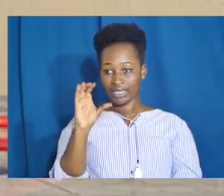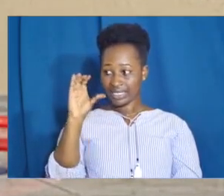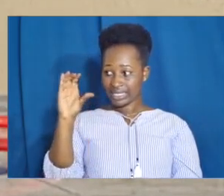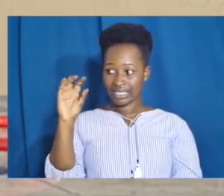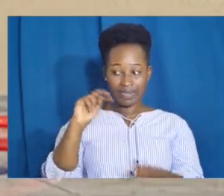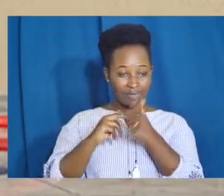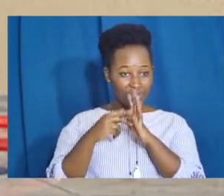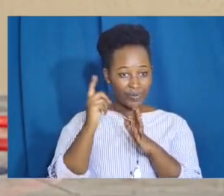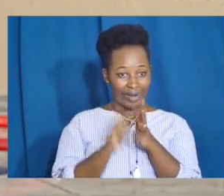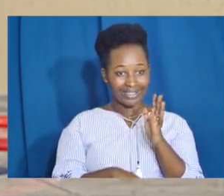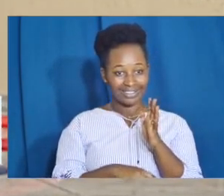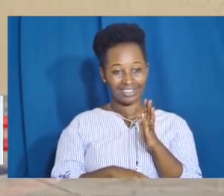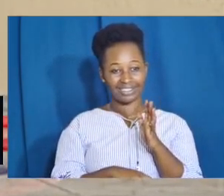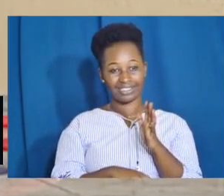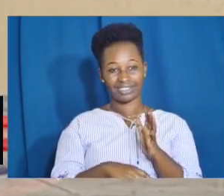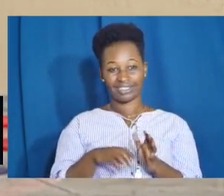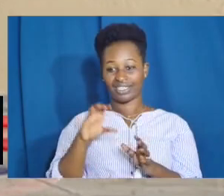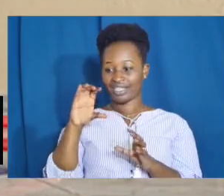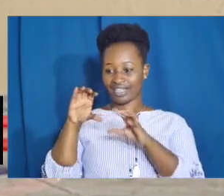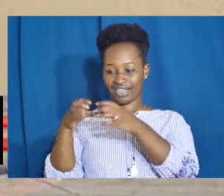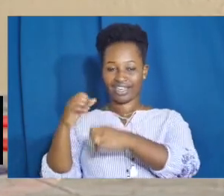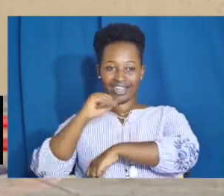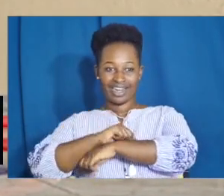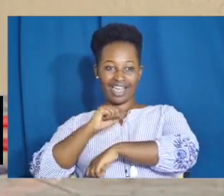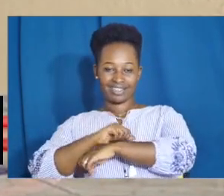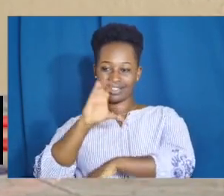C stands for class.